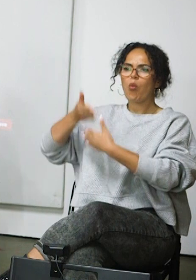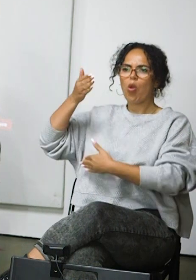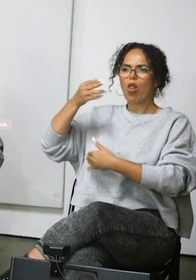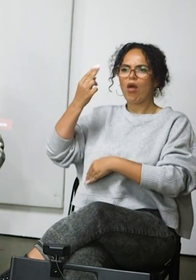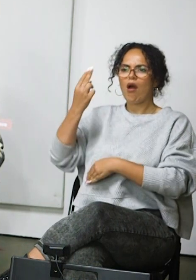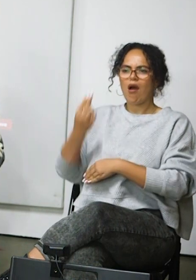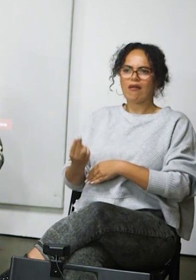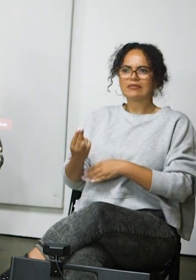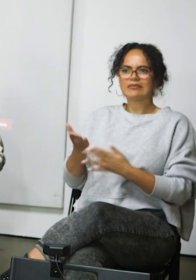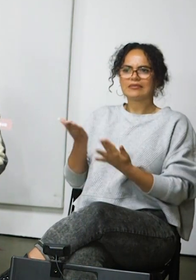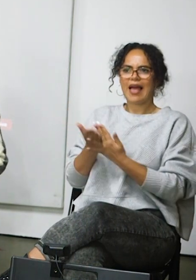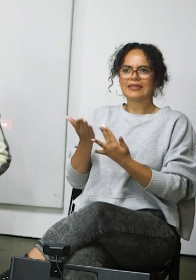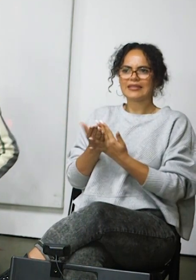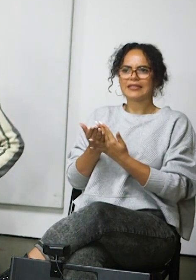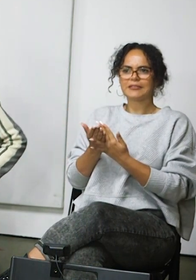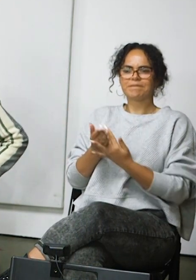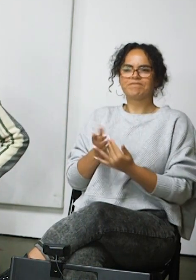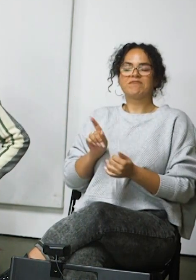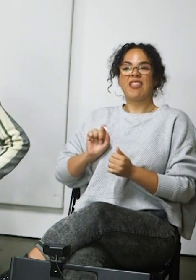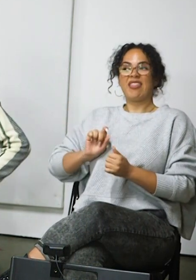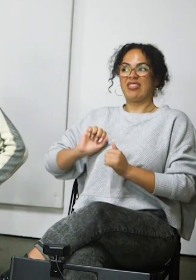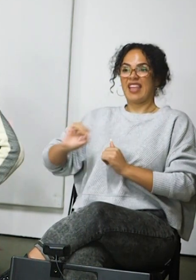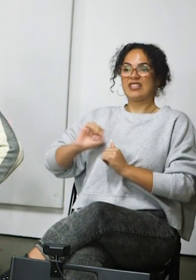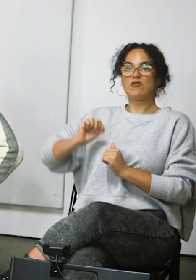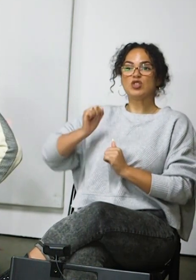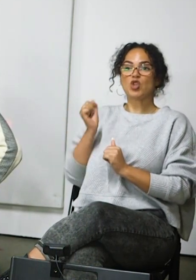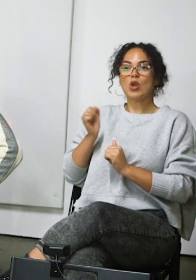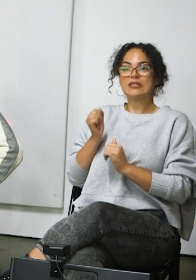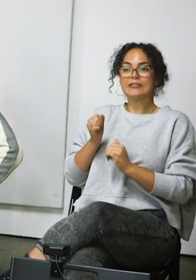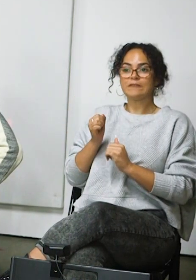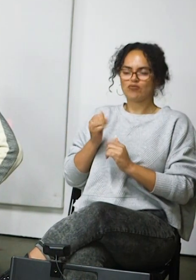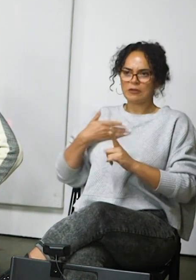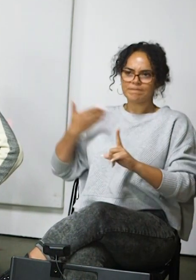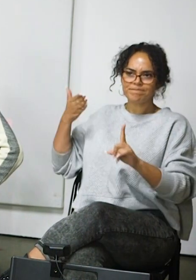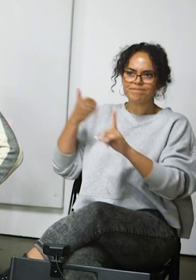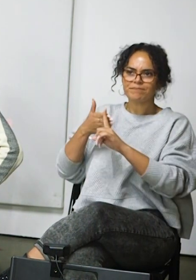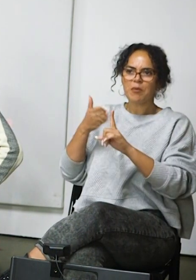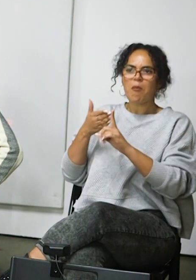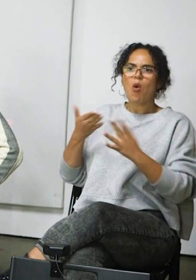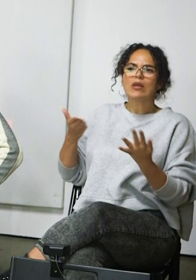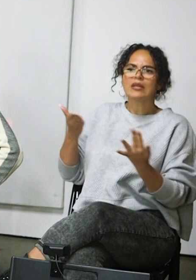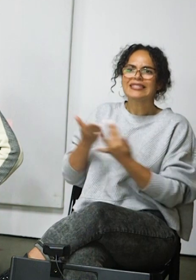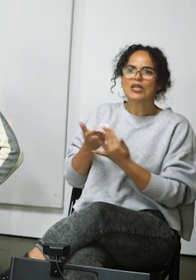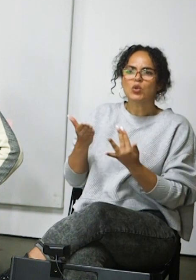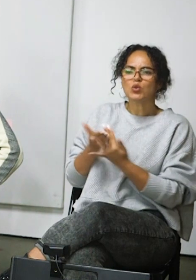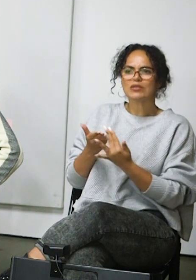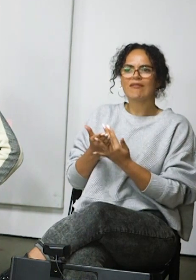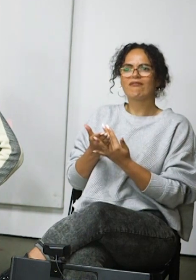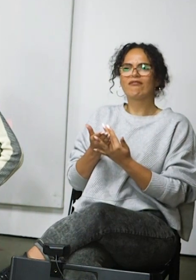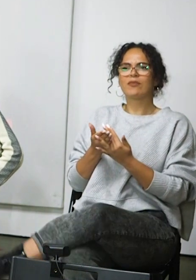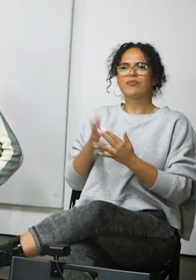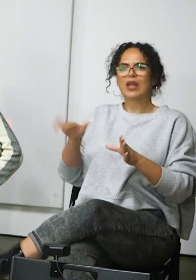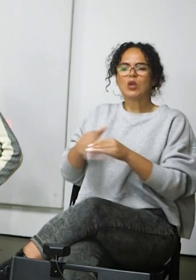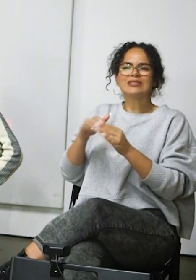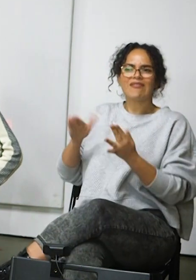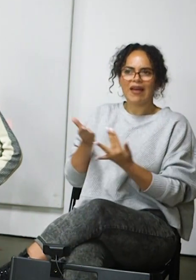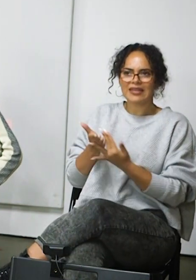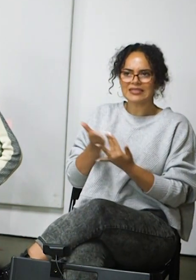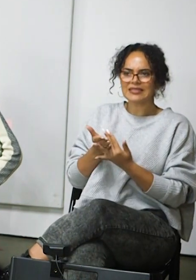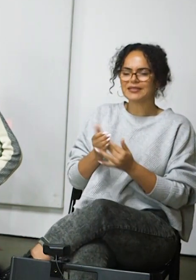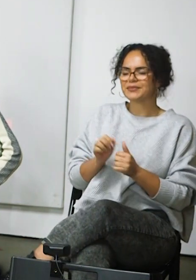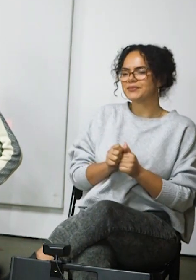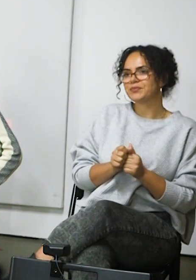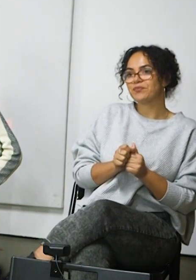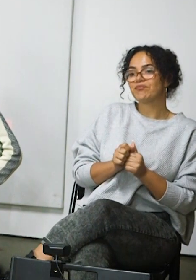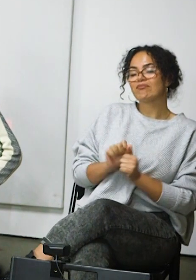works for a more inclusive creative sector in Scotland and is underpinned by the belief that disabled and neurodivergent people are the experts in their own experience.